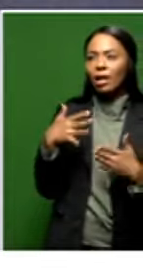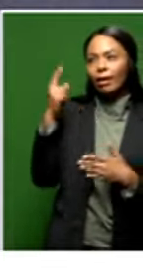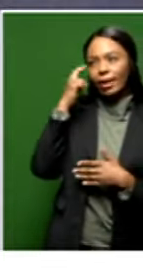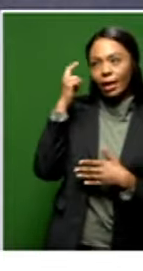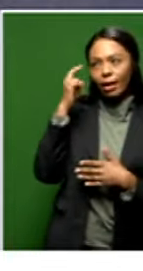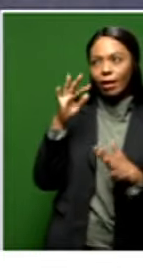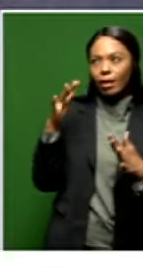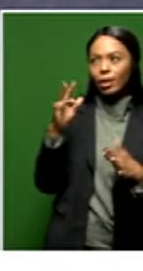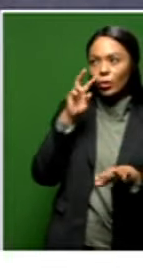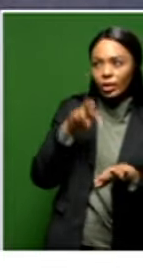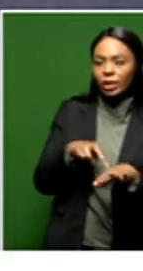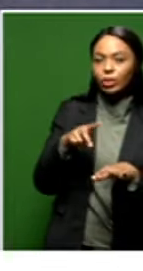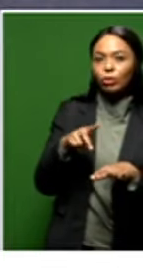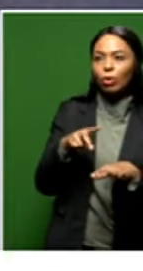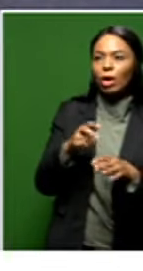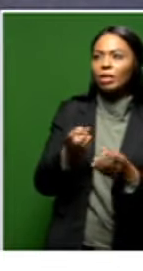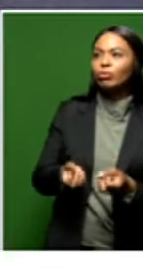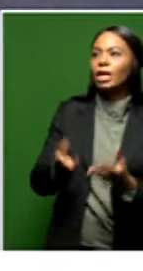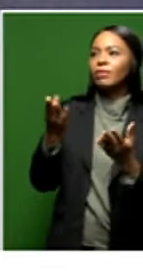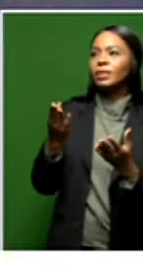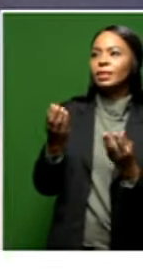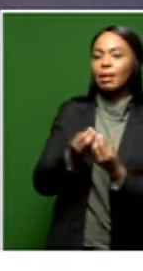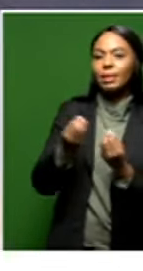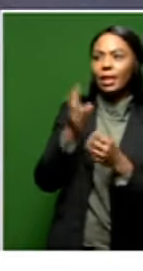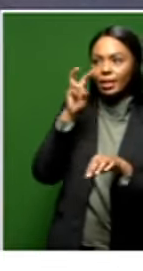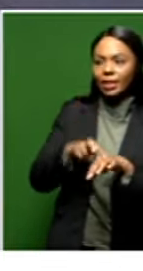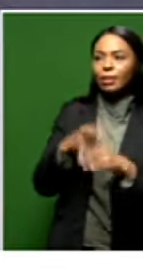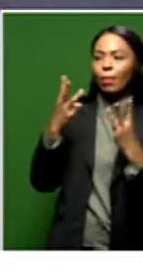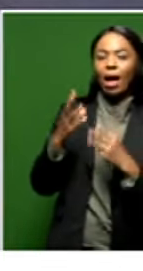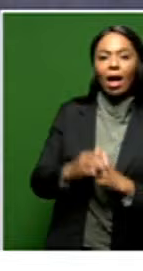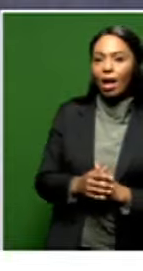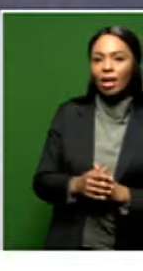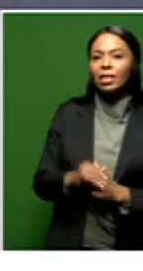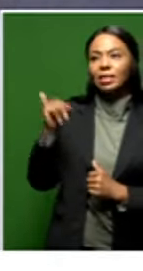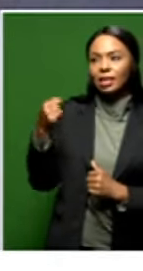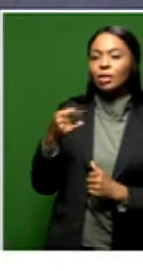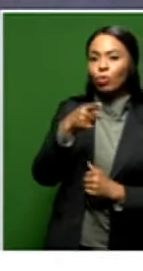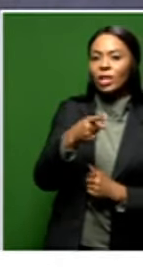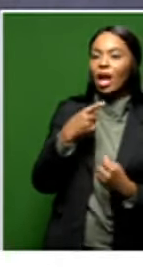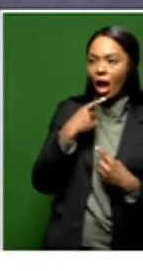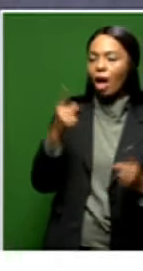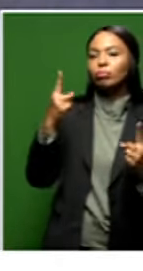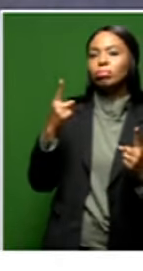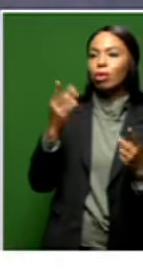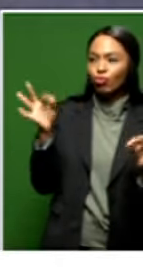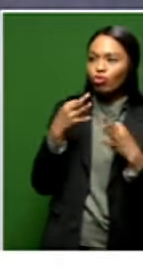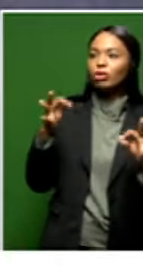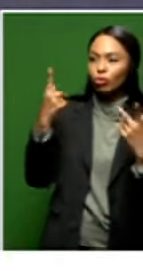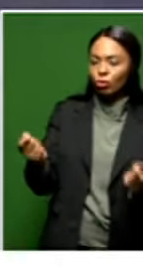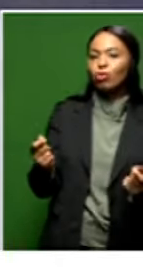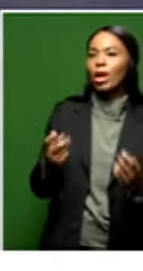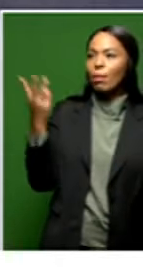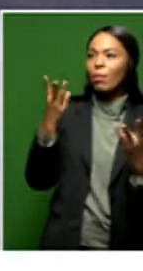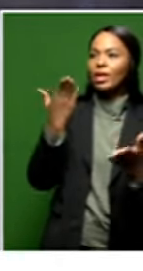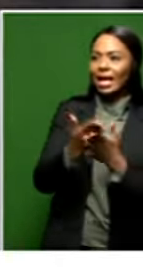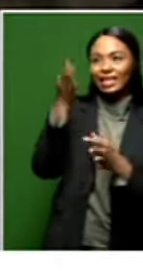too much about what people think. You just got to do your thing and let people decide if they like it or not. Yes, yes. Don't try to decide for them, yeah.